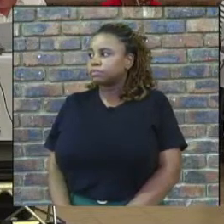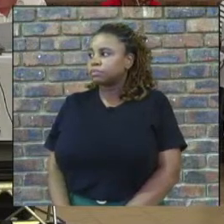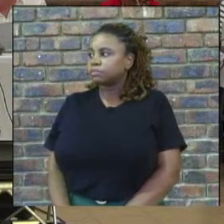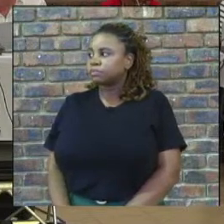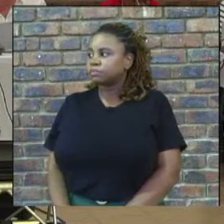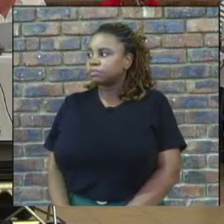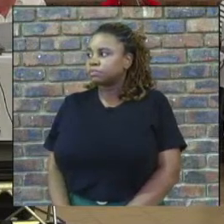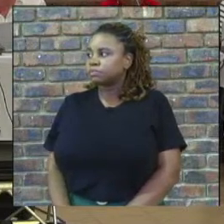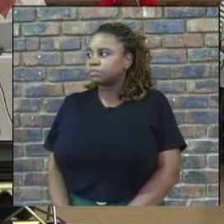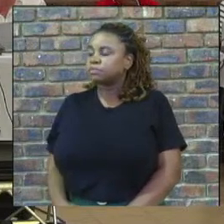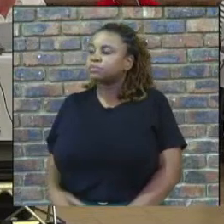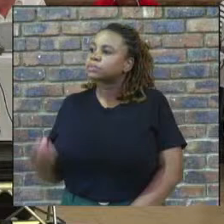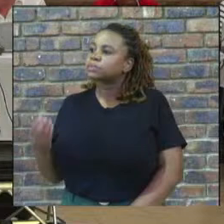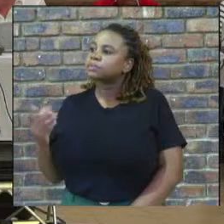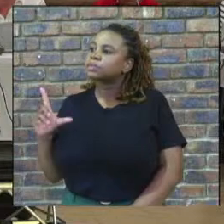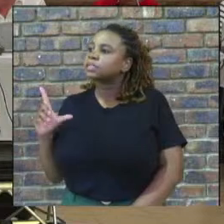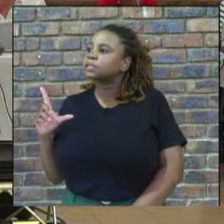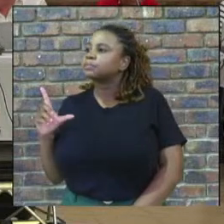Number 7.